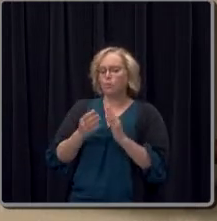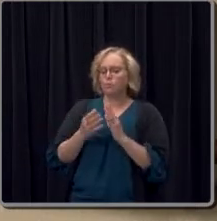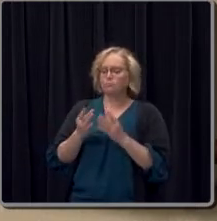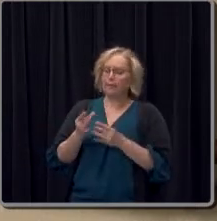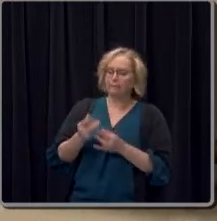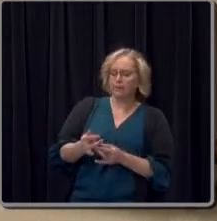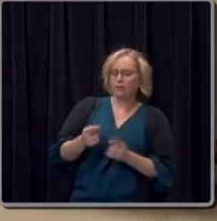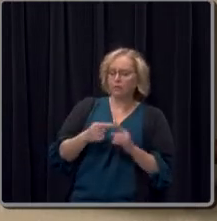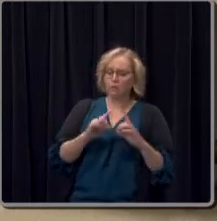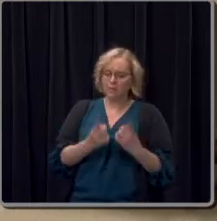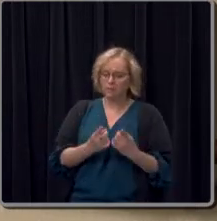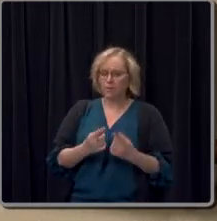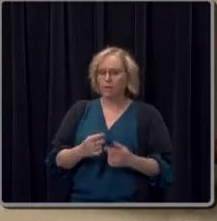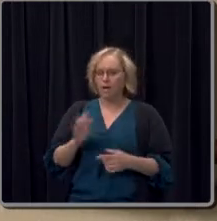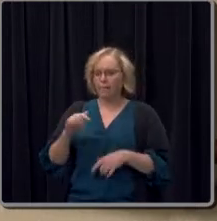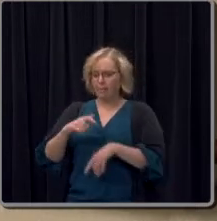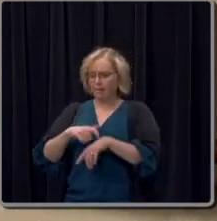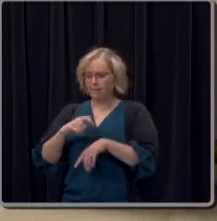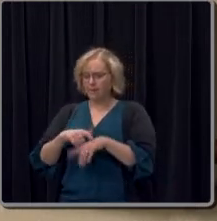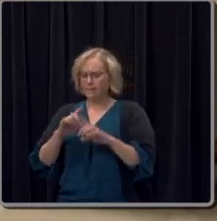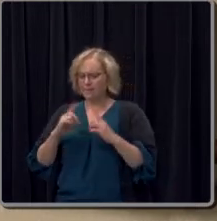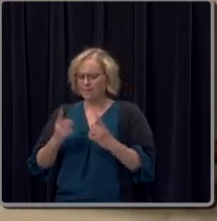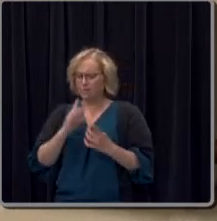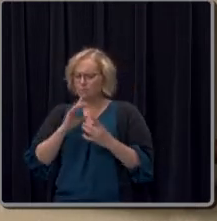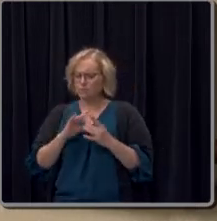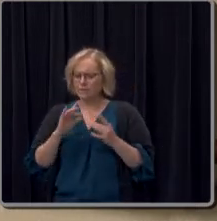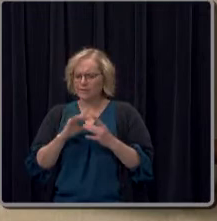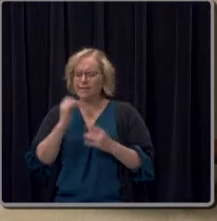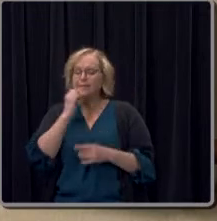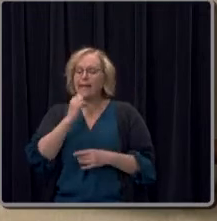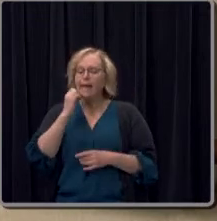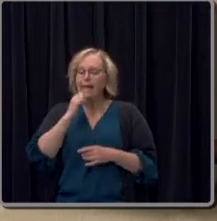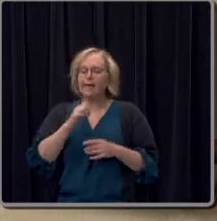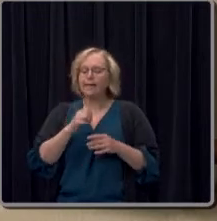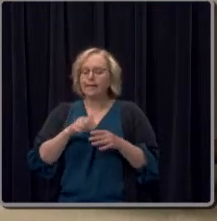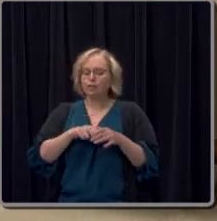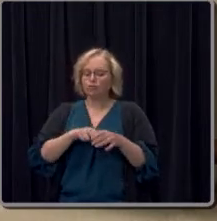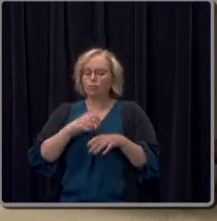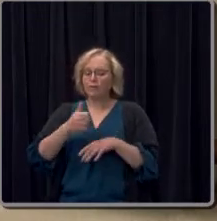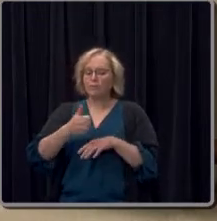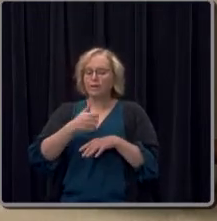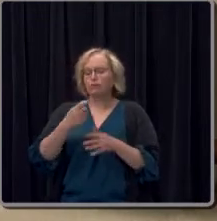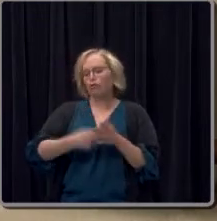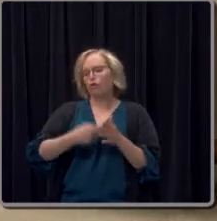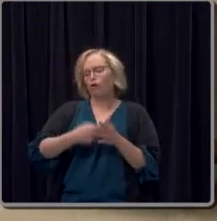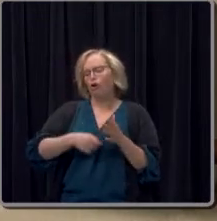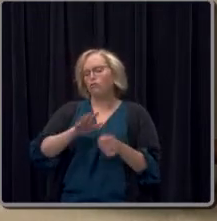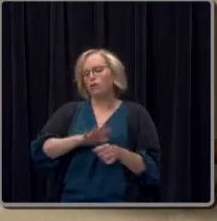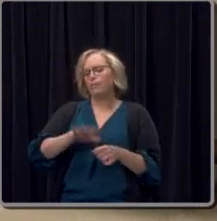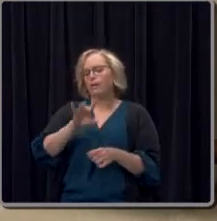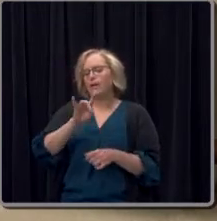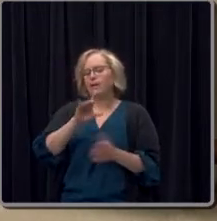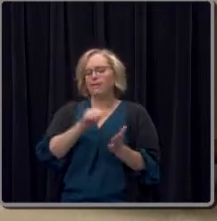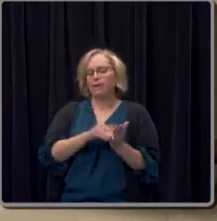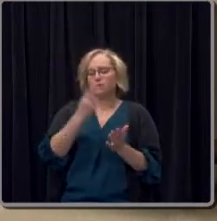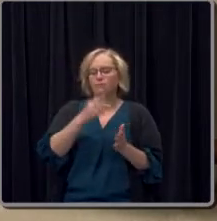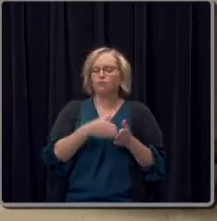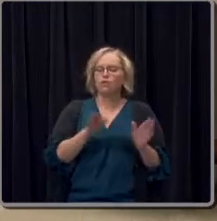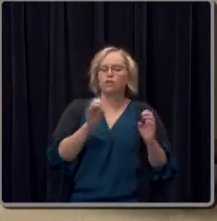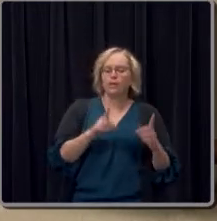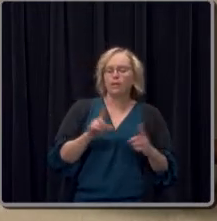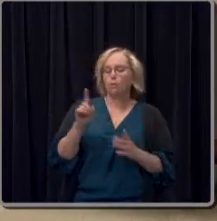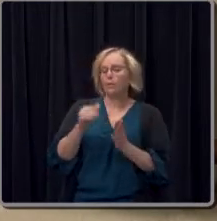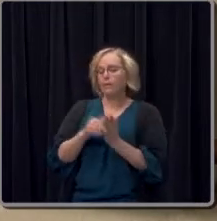patrons. At the time of this request, the district stated daily transportation was around 8,000 for general ed and 1,000 for sped. The